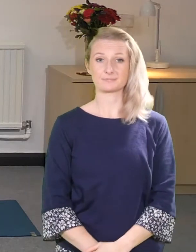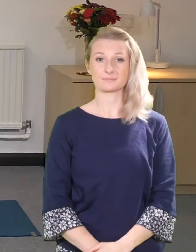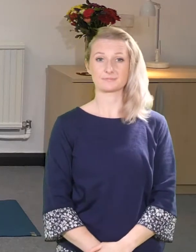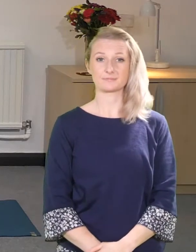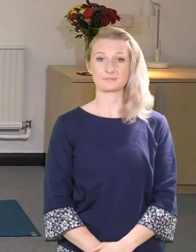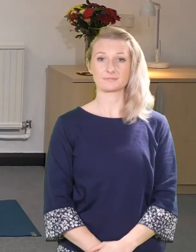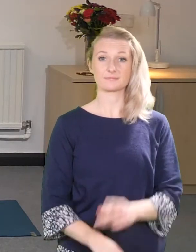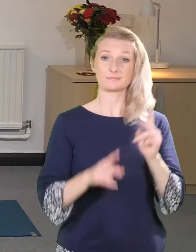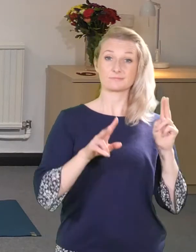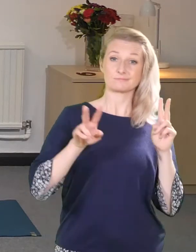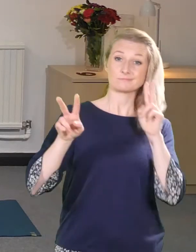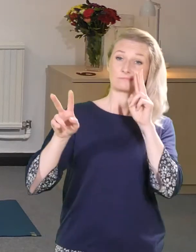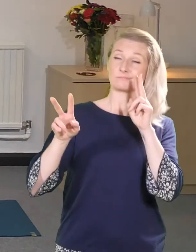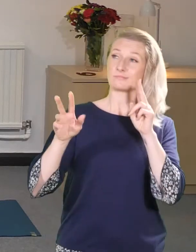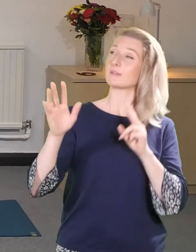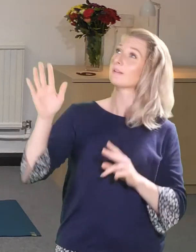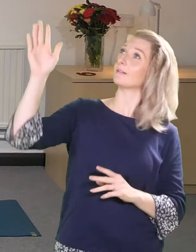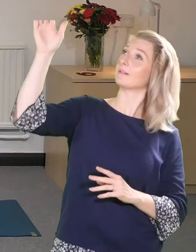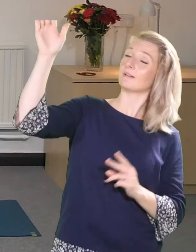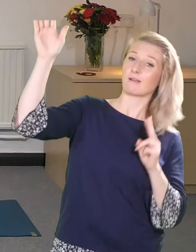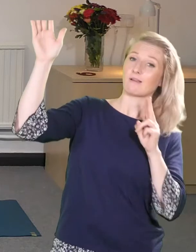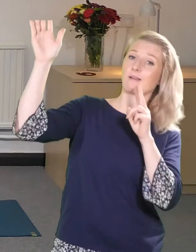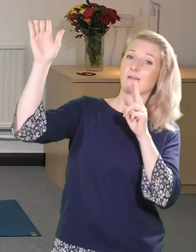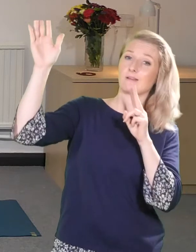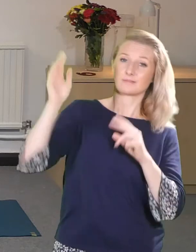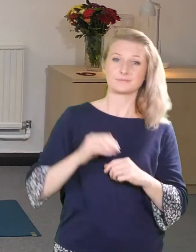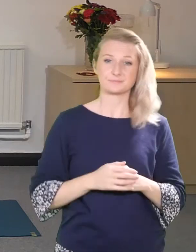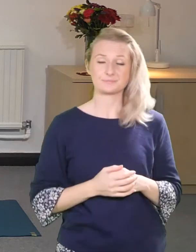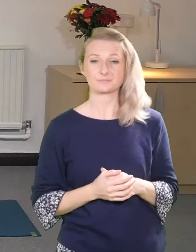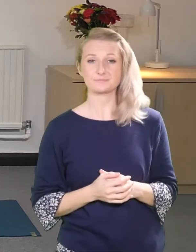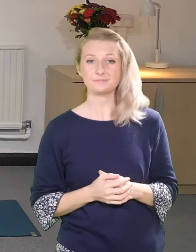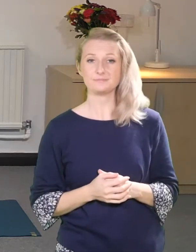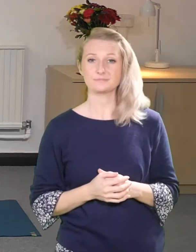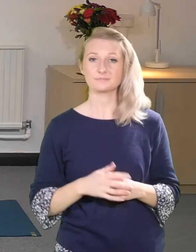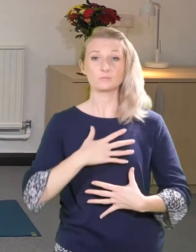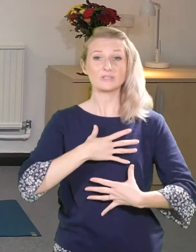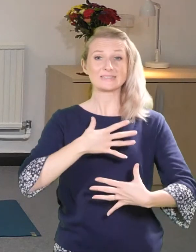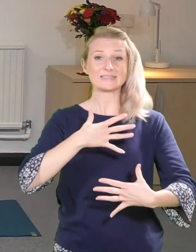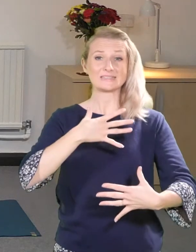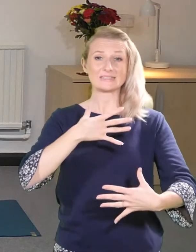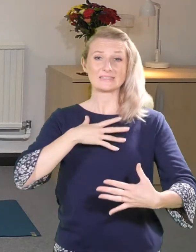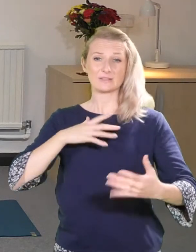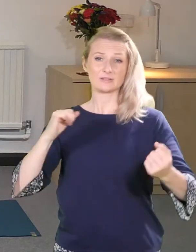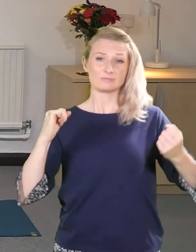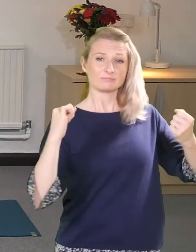Looking up towards your palm, breathing here as you rotate your upper body.